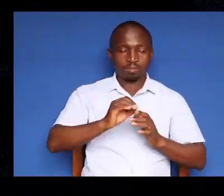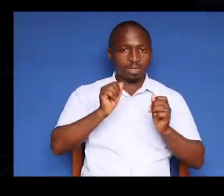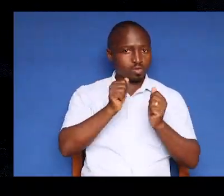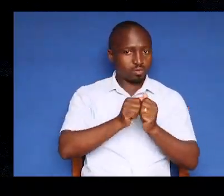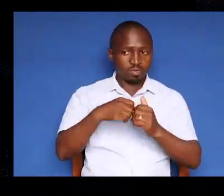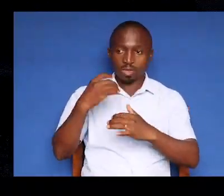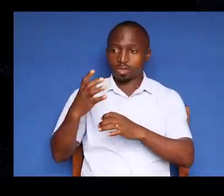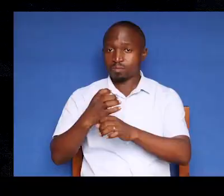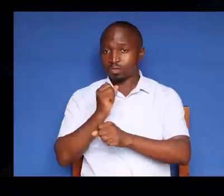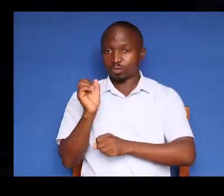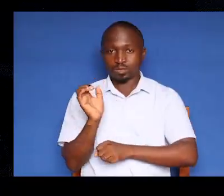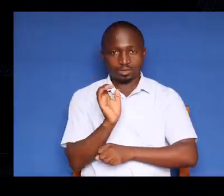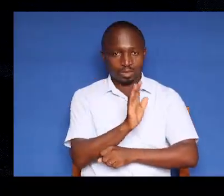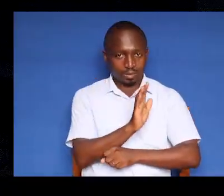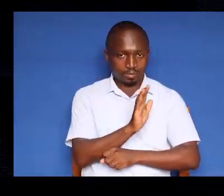column A.